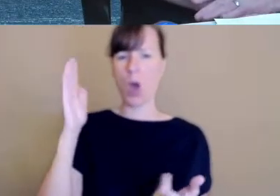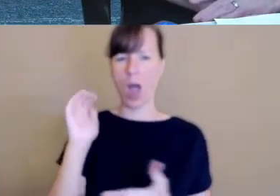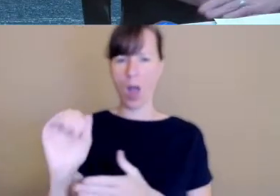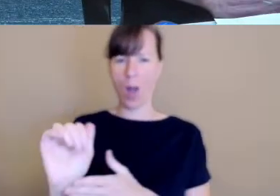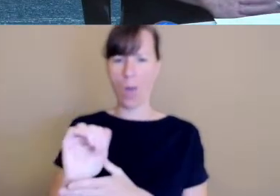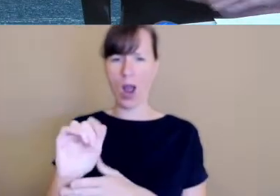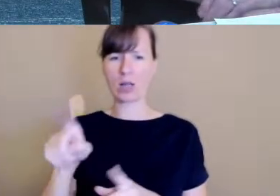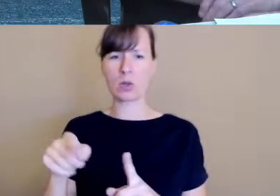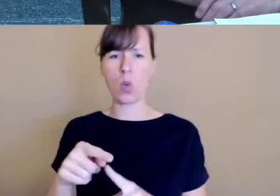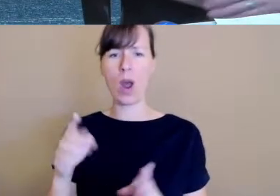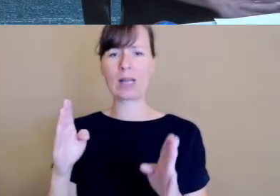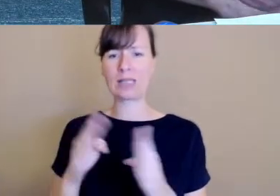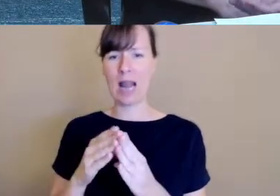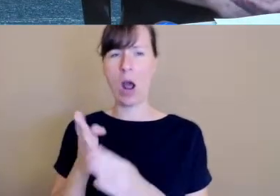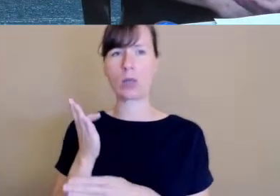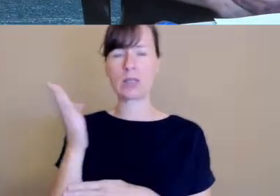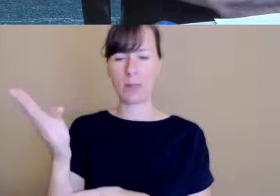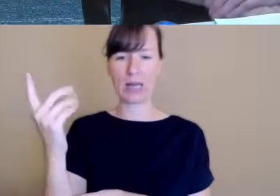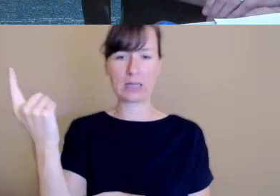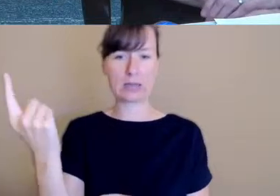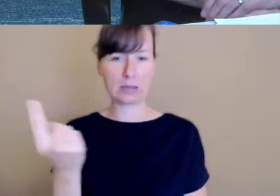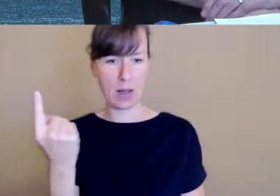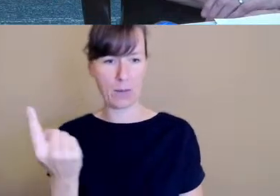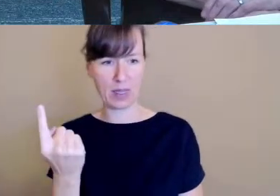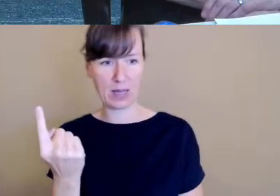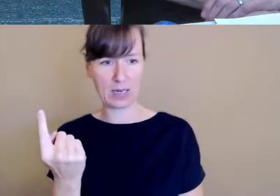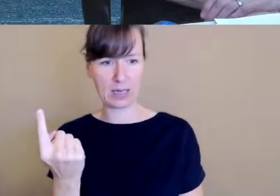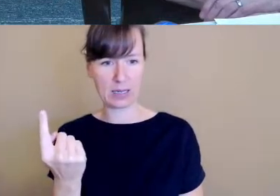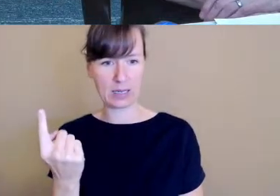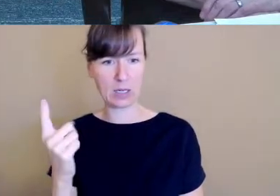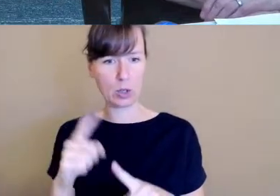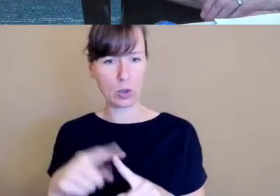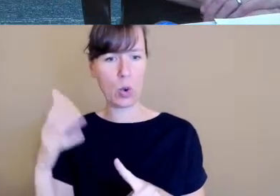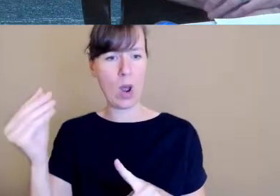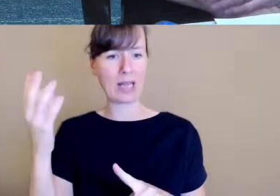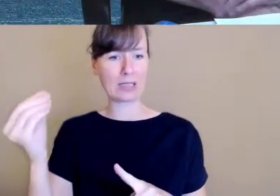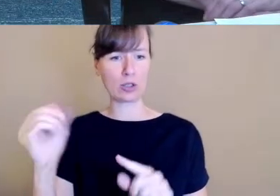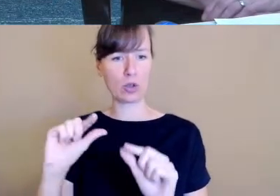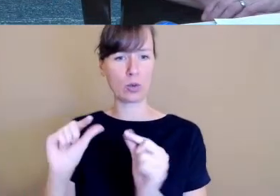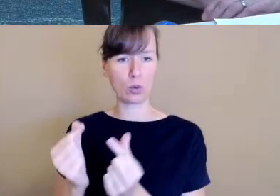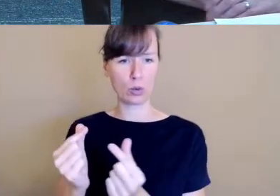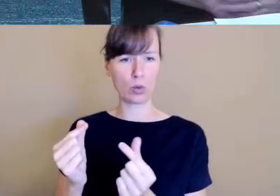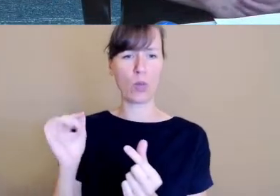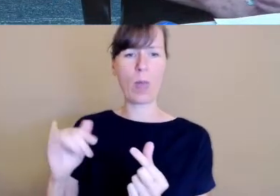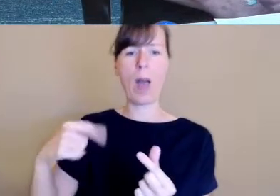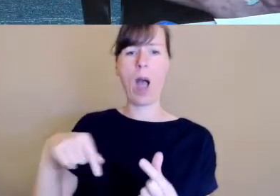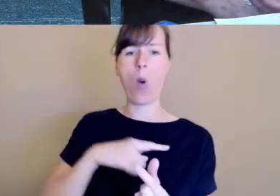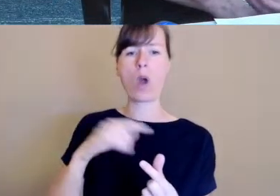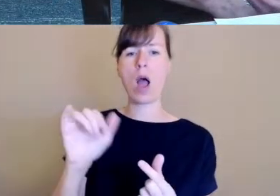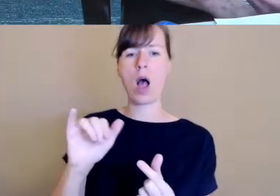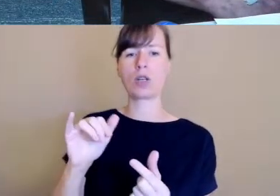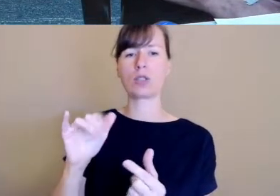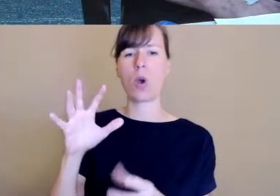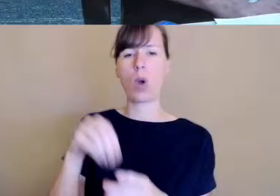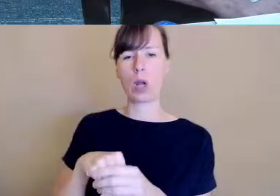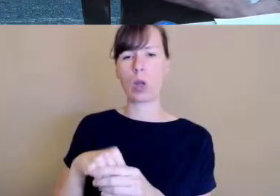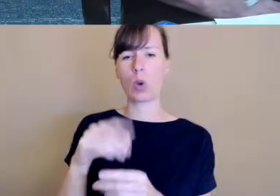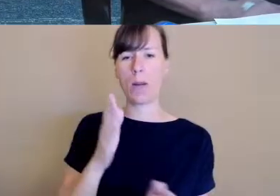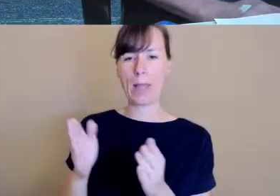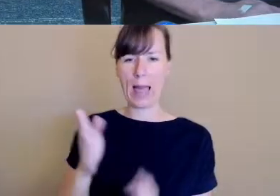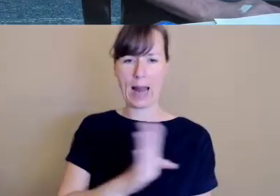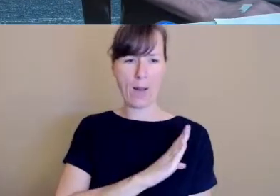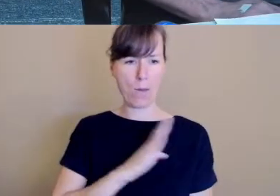Committee recommendations. So I just wrote that as a note. I don't know the history well enough to speak to it, but that is